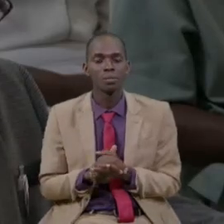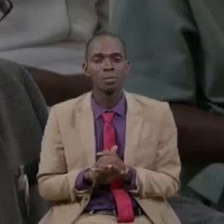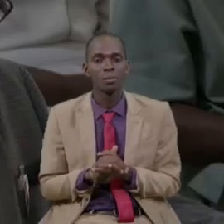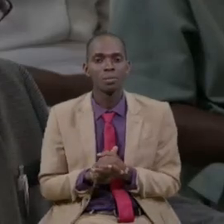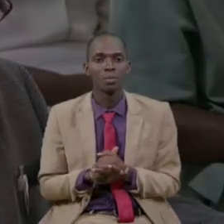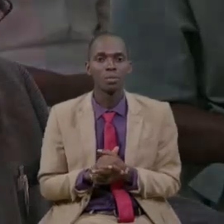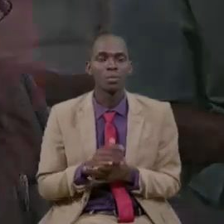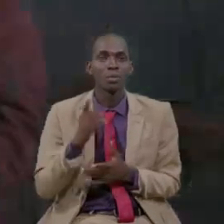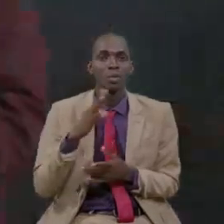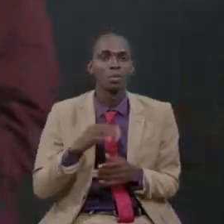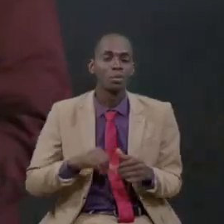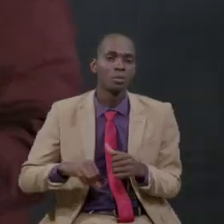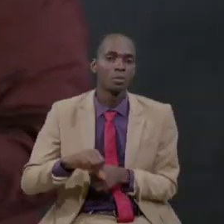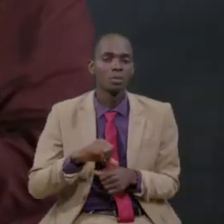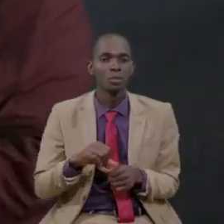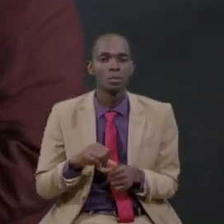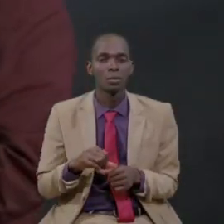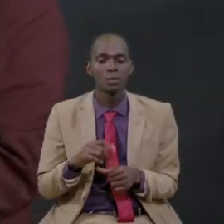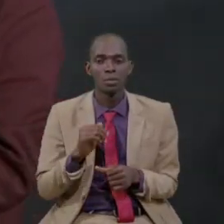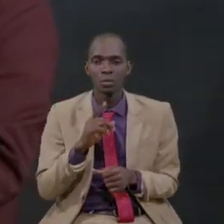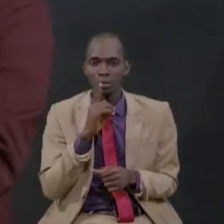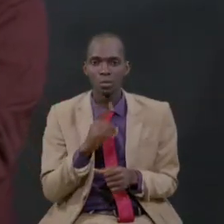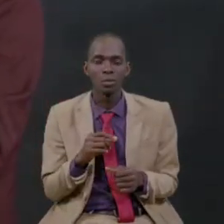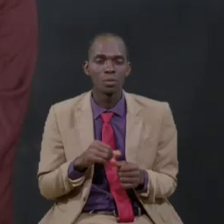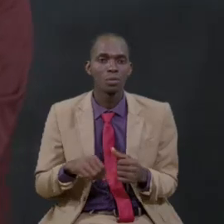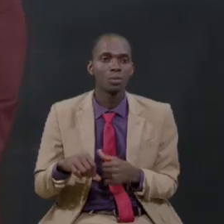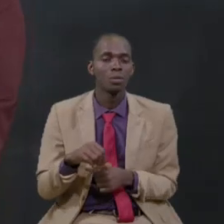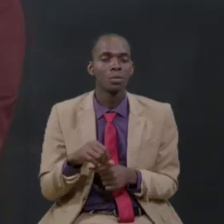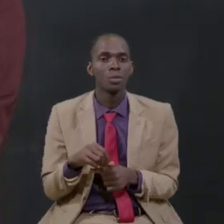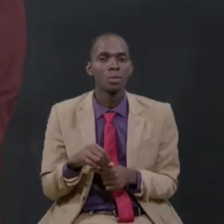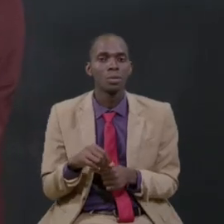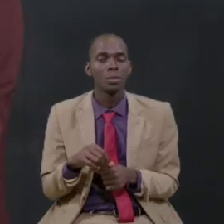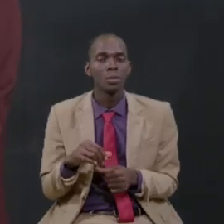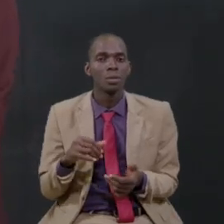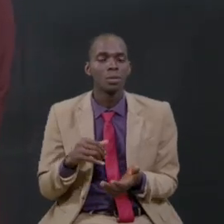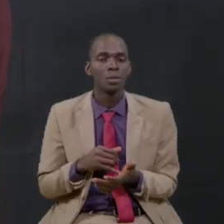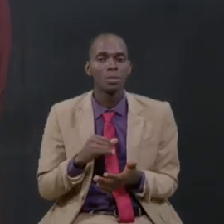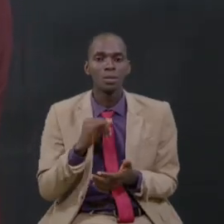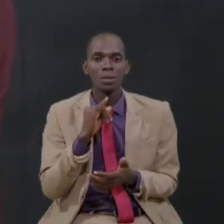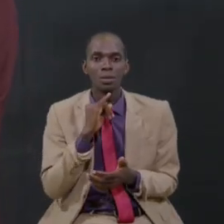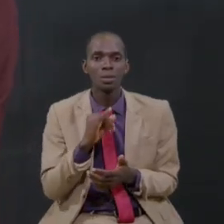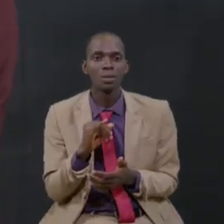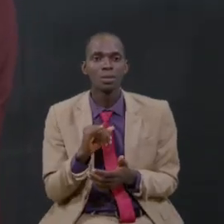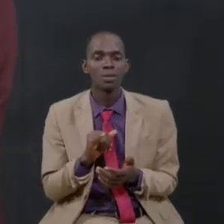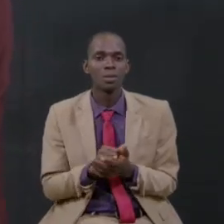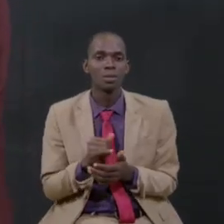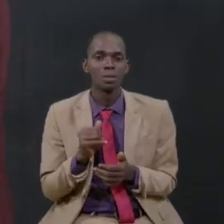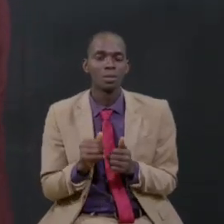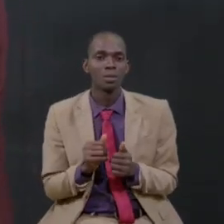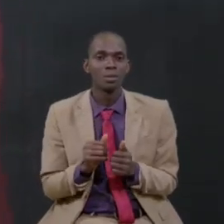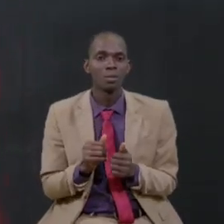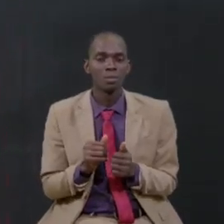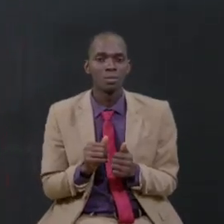fellowship, true fellowship is that which we have seen. This first John chapter